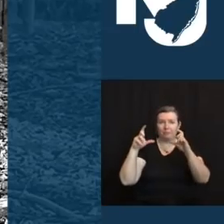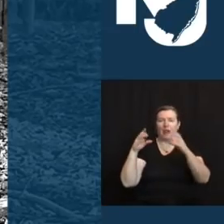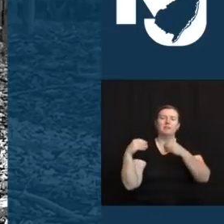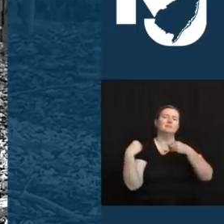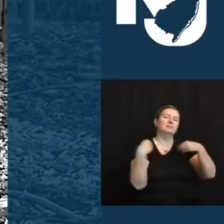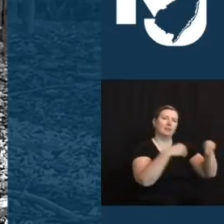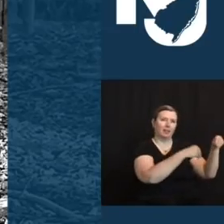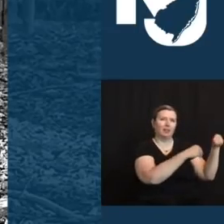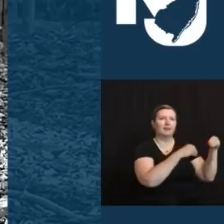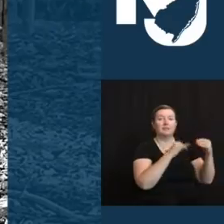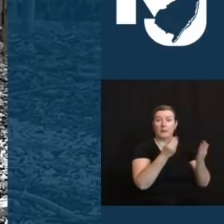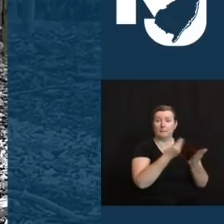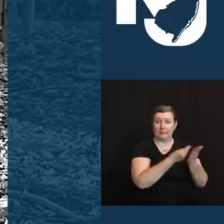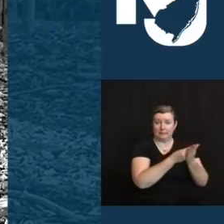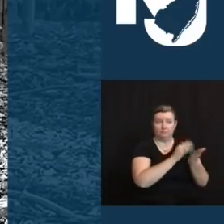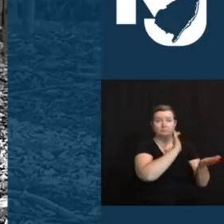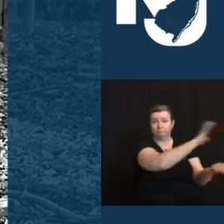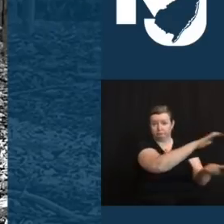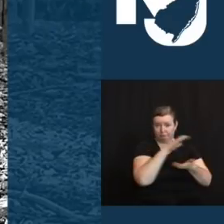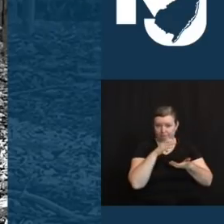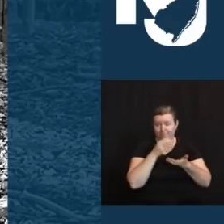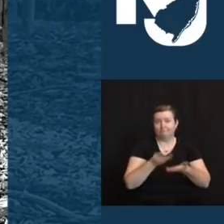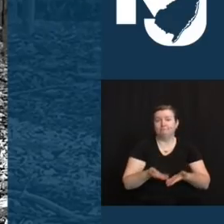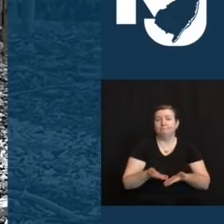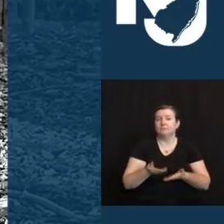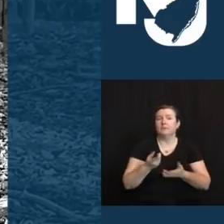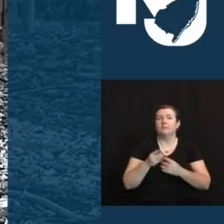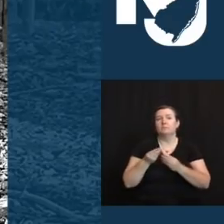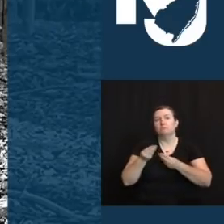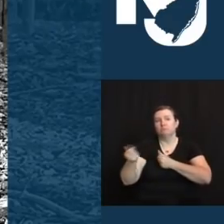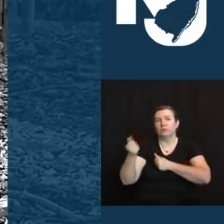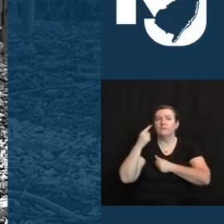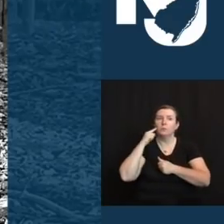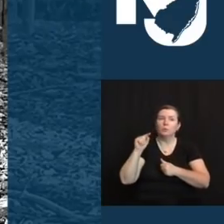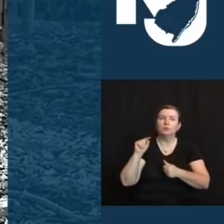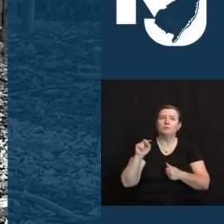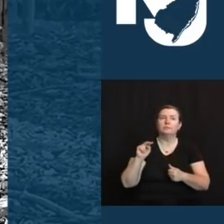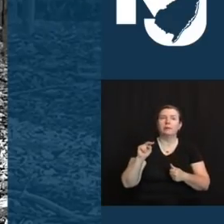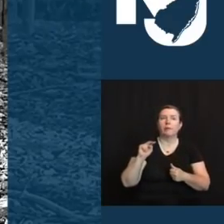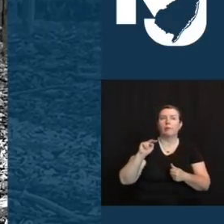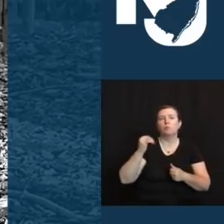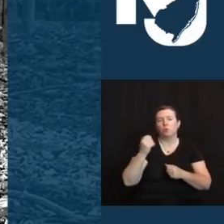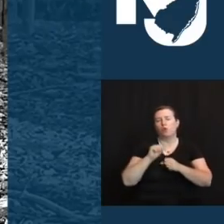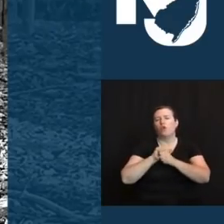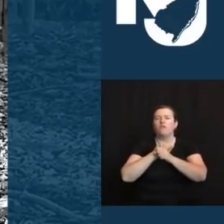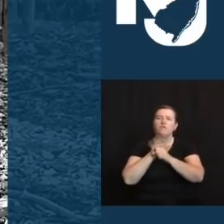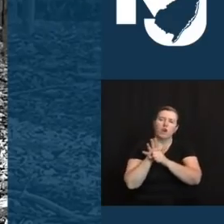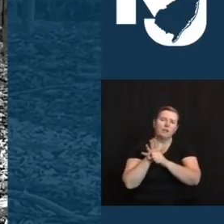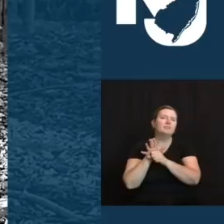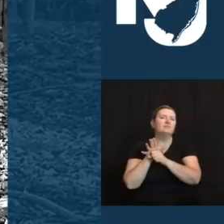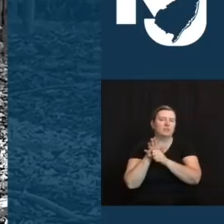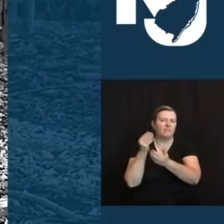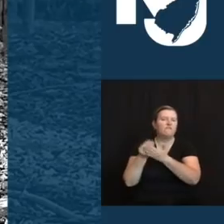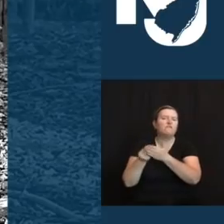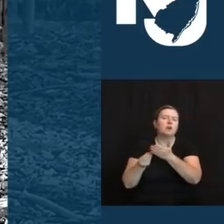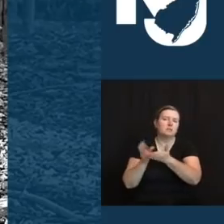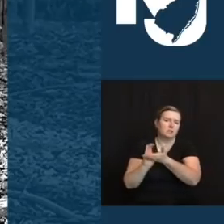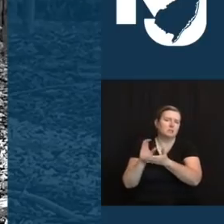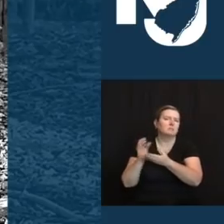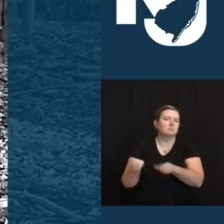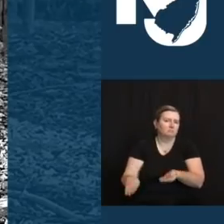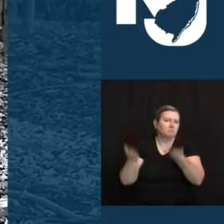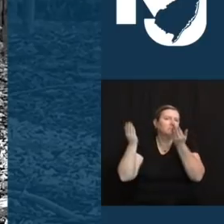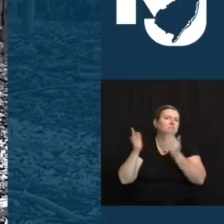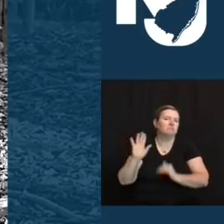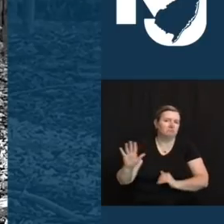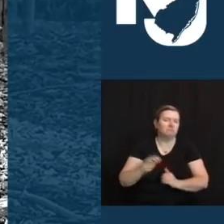nearly $550 raised and donated. And Ryan just announced that he'll be attending Long Island University next